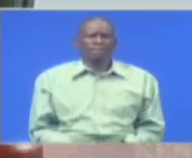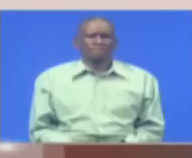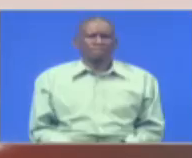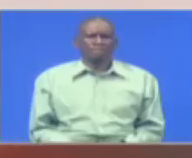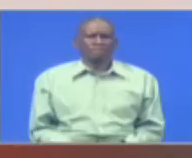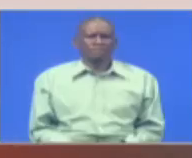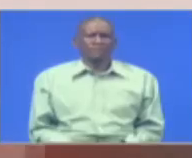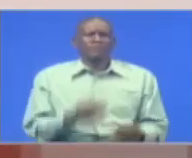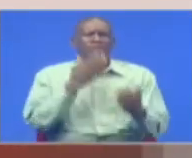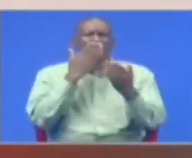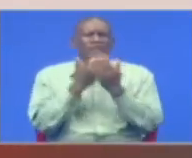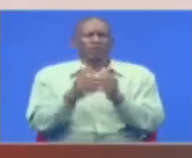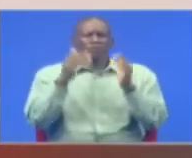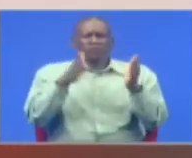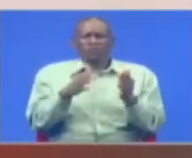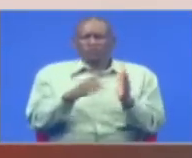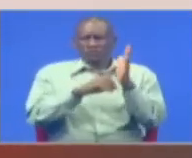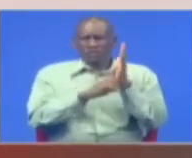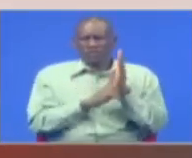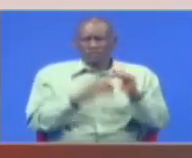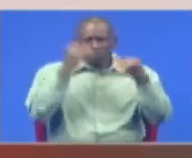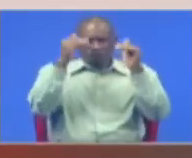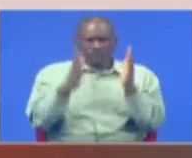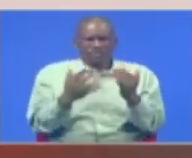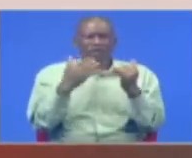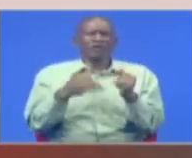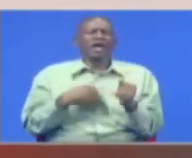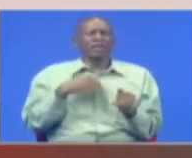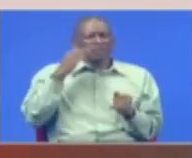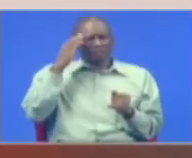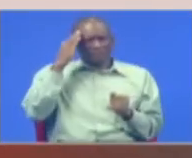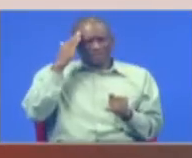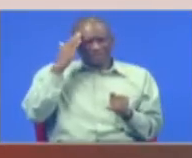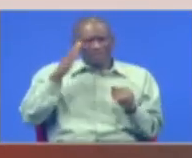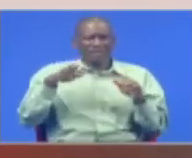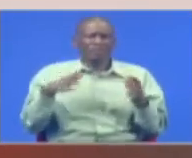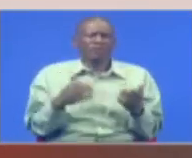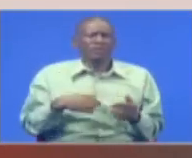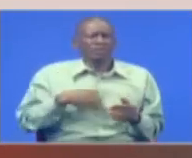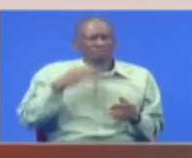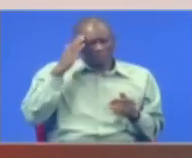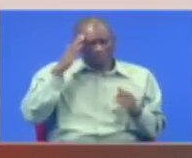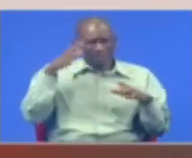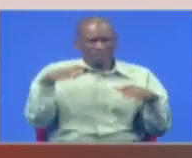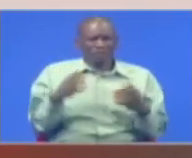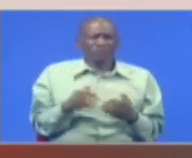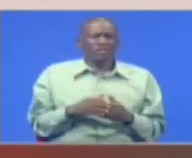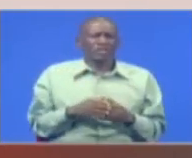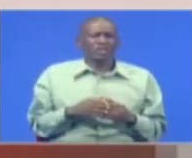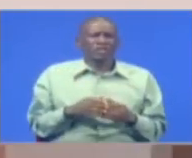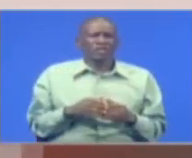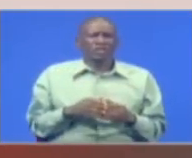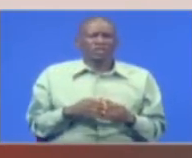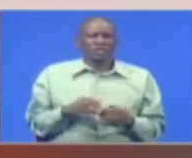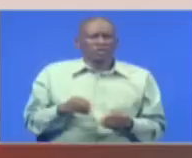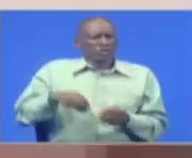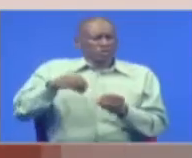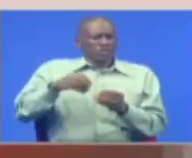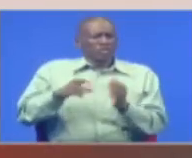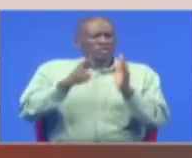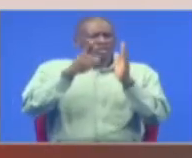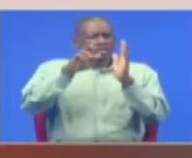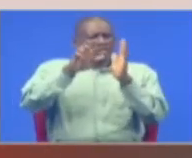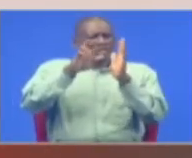Okay, thank you for those examples, Professor. I'm just thinking about the rule for students to wear suits Monday to